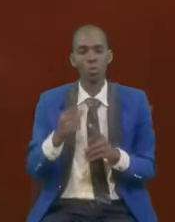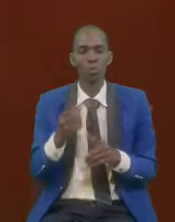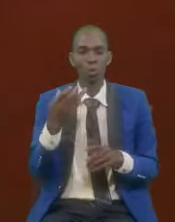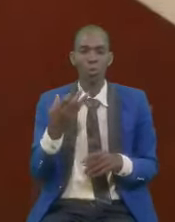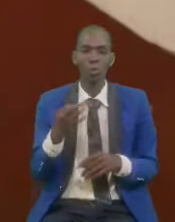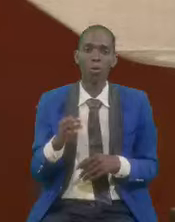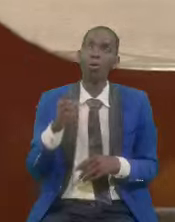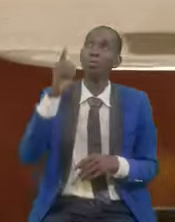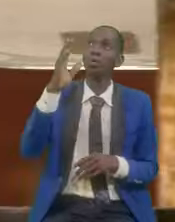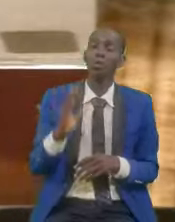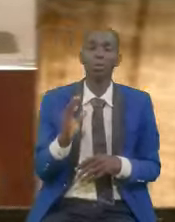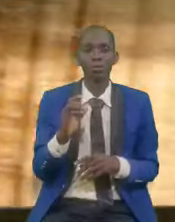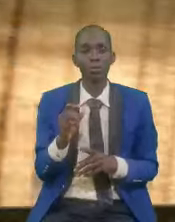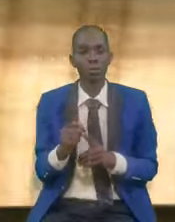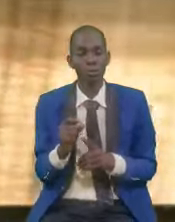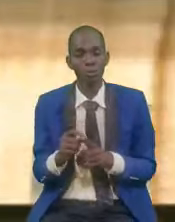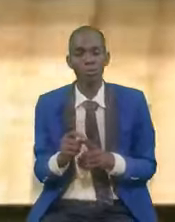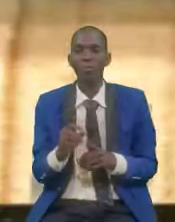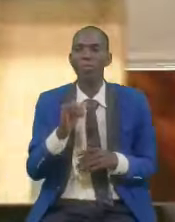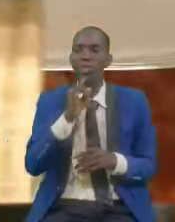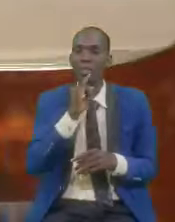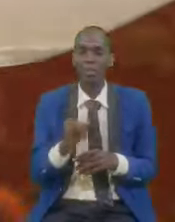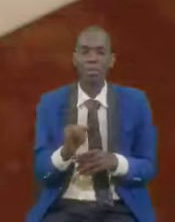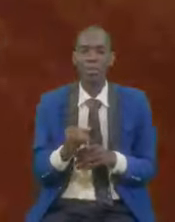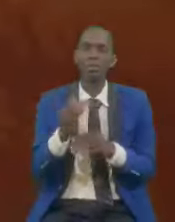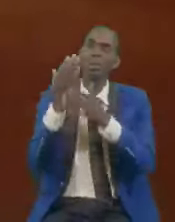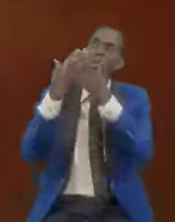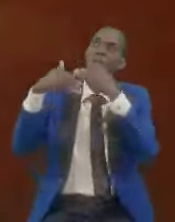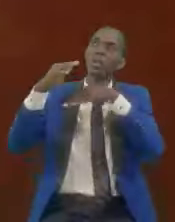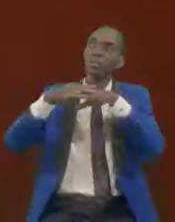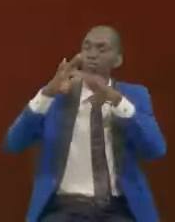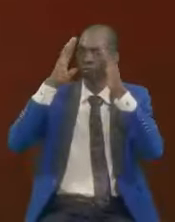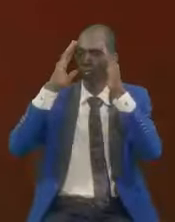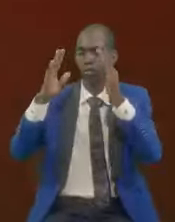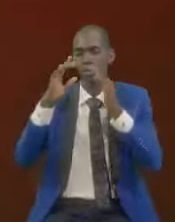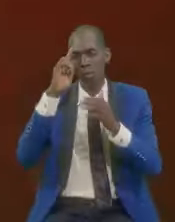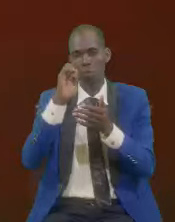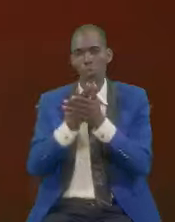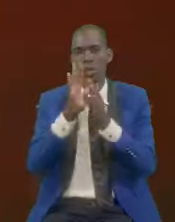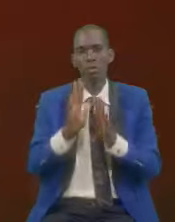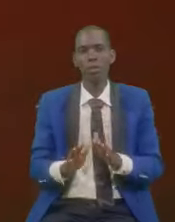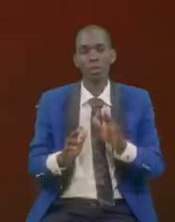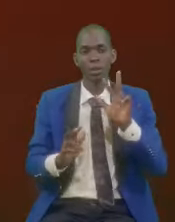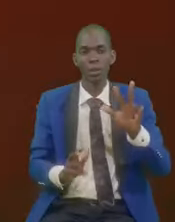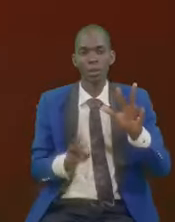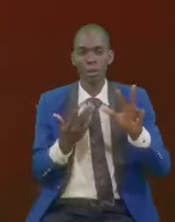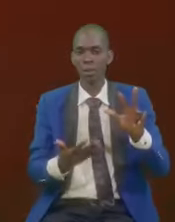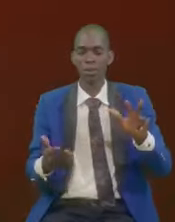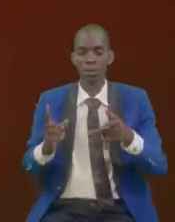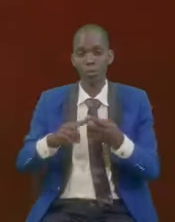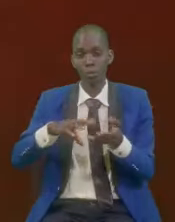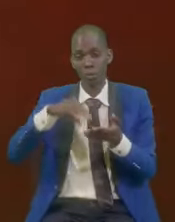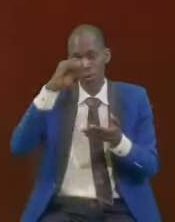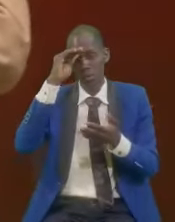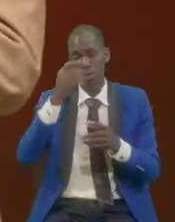word, is such heavenward believers. There are three things we're looking at as we consider the